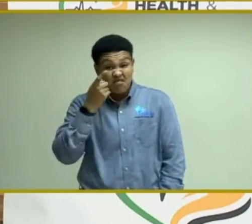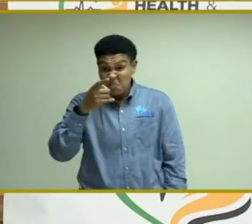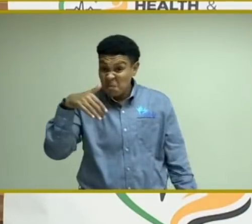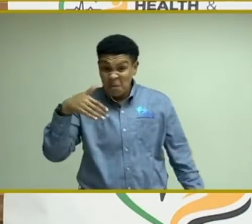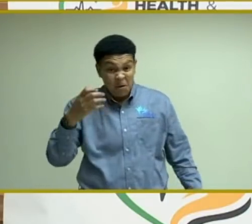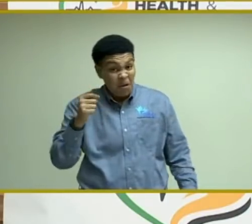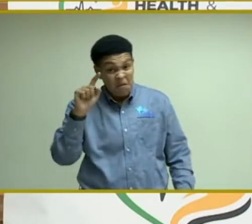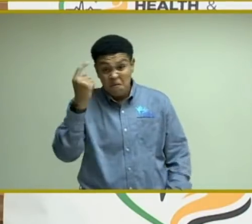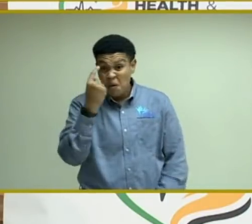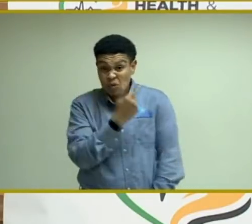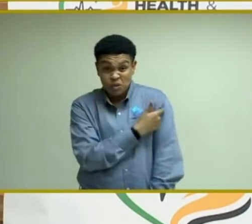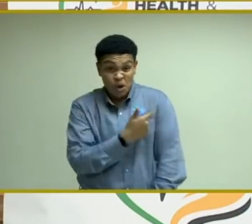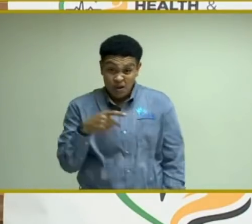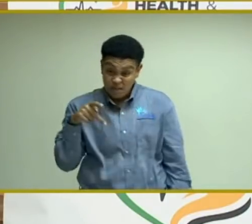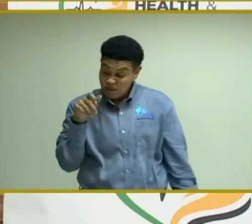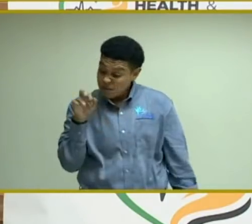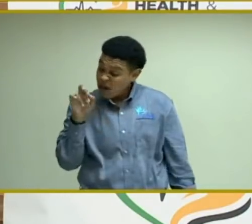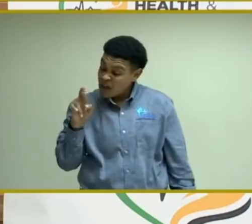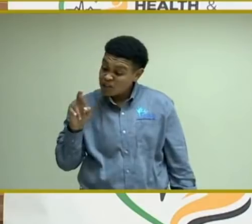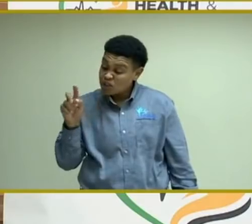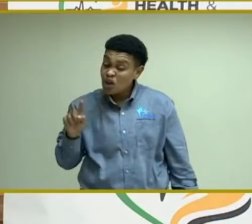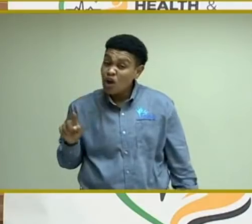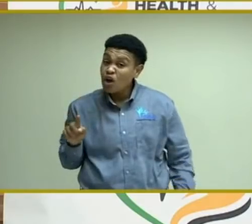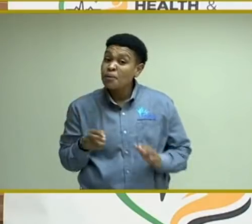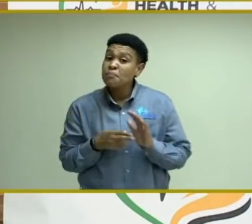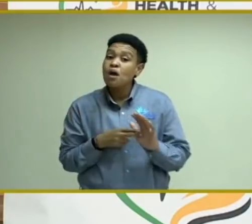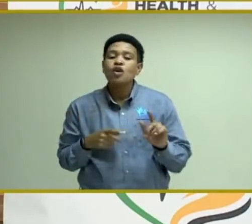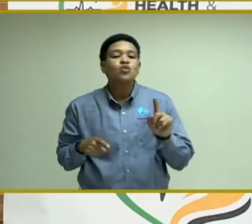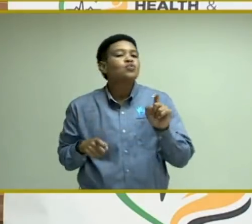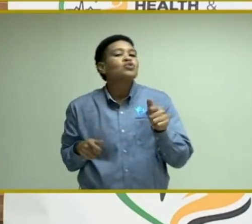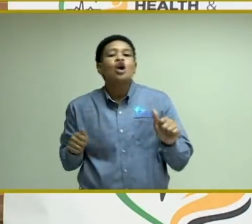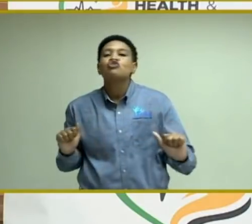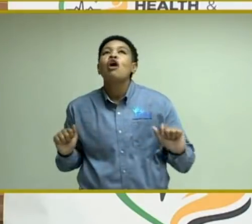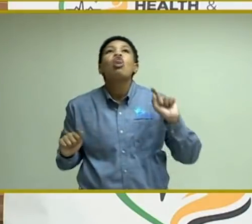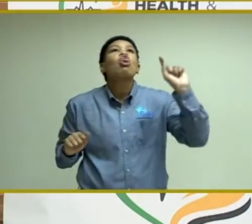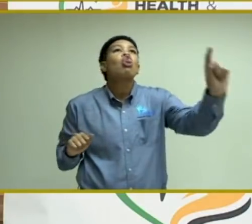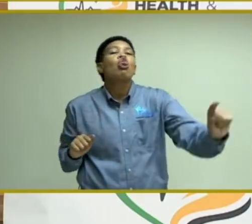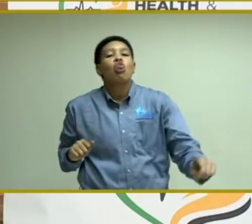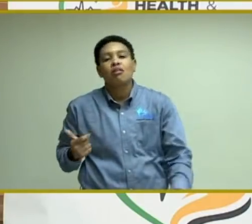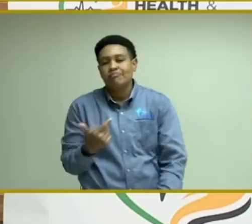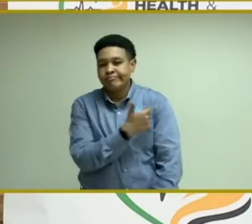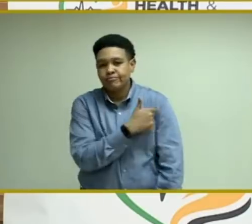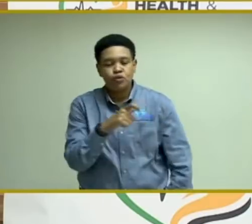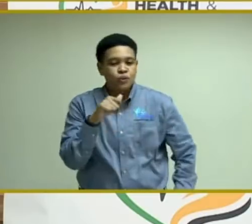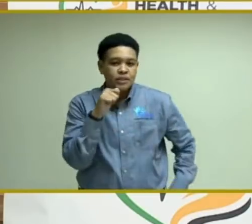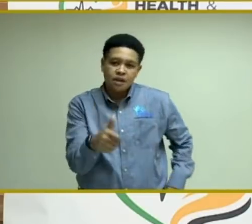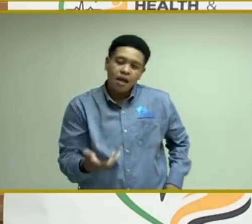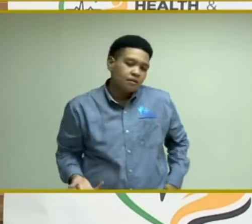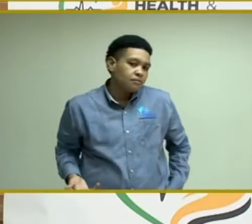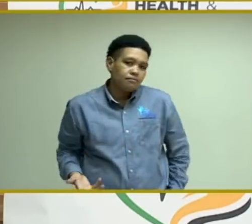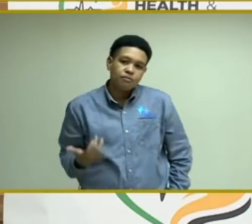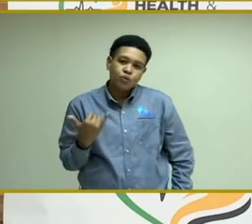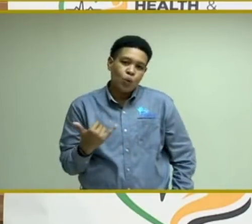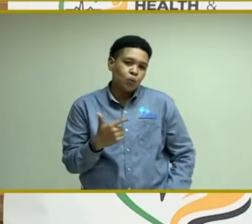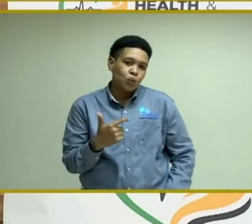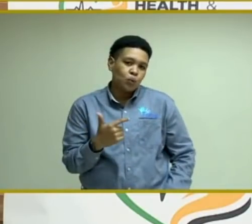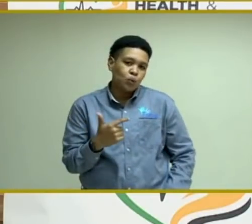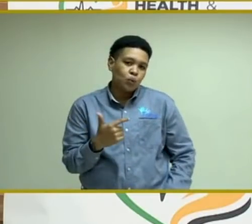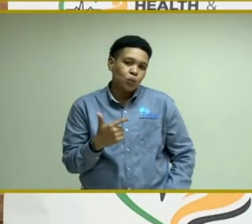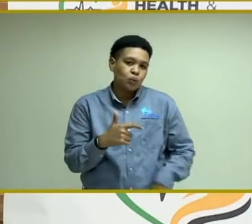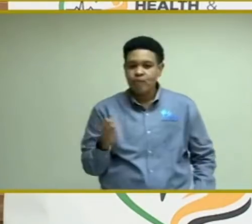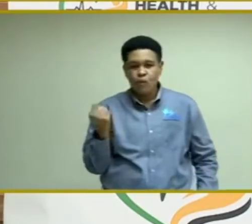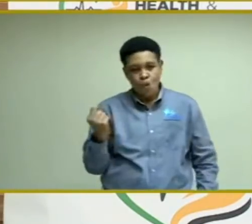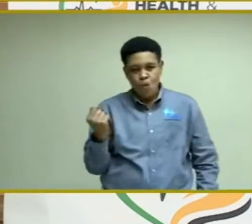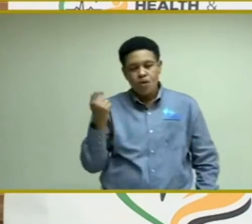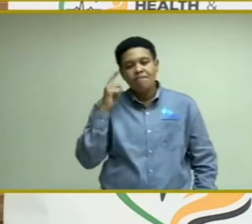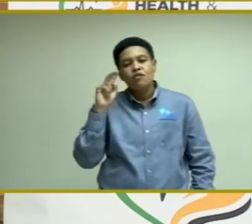a dose, you should not try to get a dose of the Pfizer vaccine at this point in time.